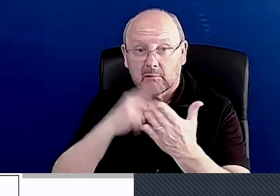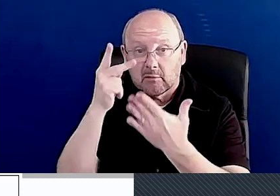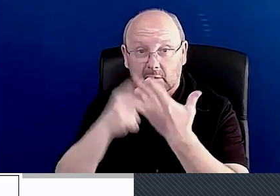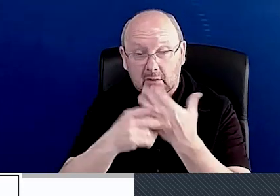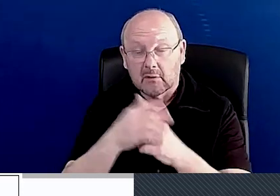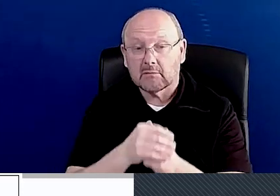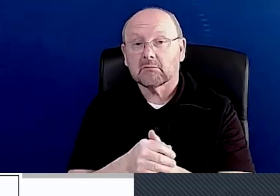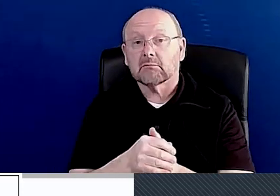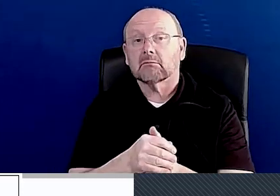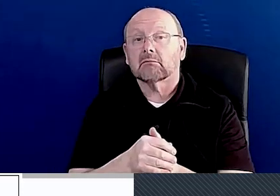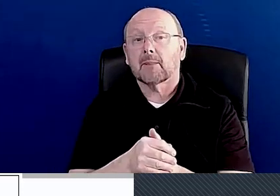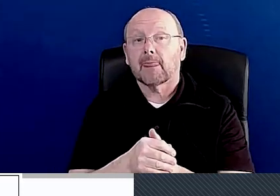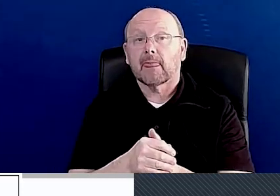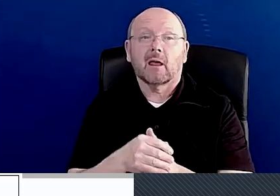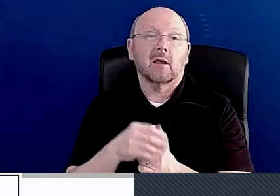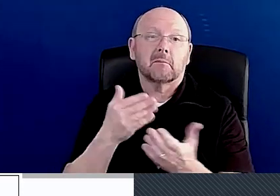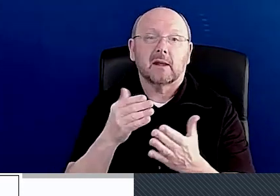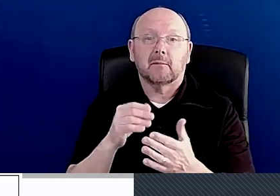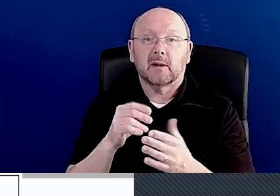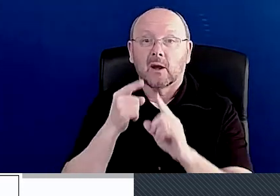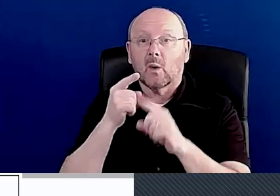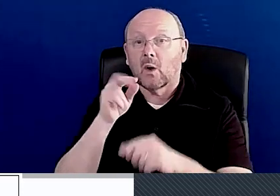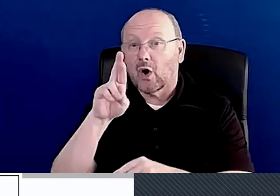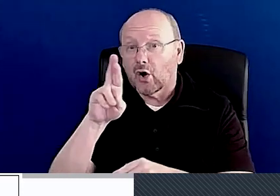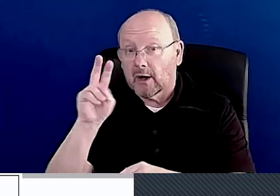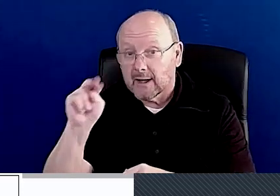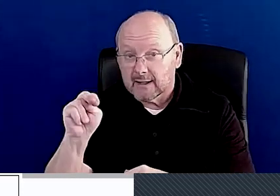into RN or one of our other